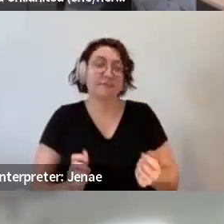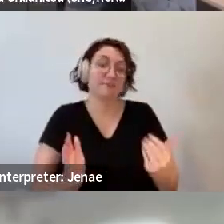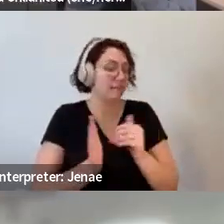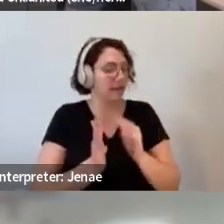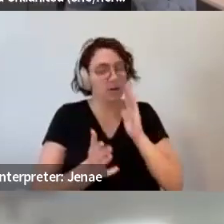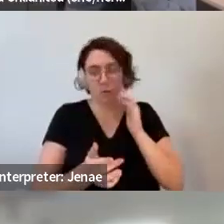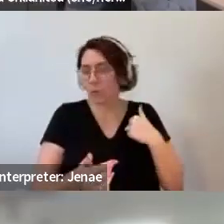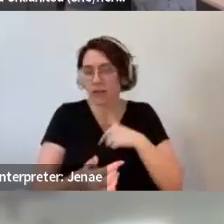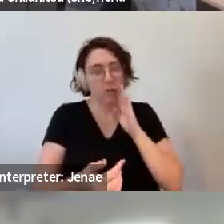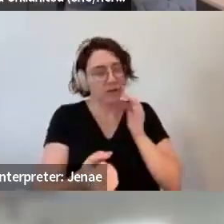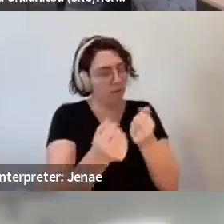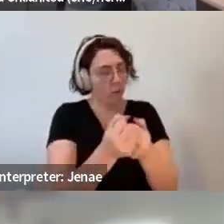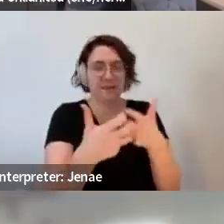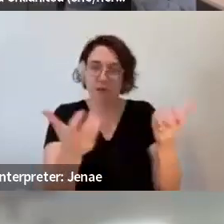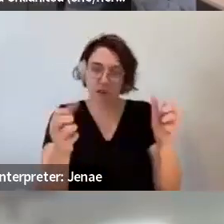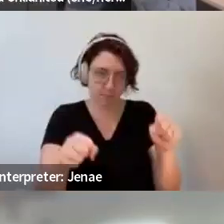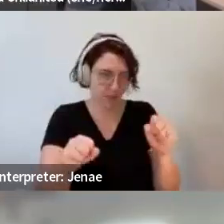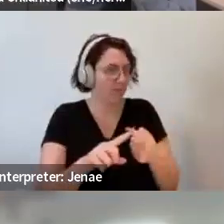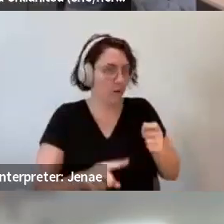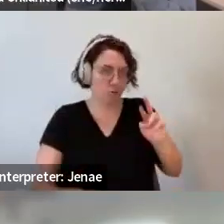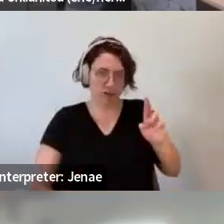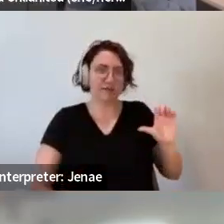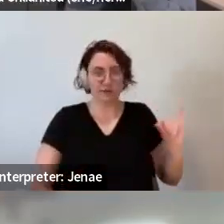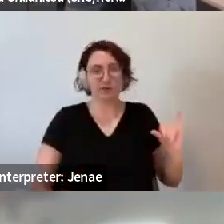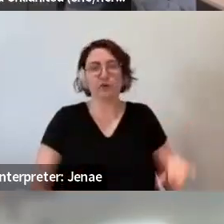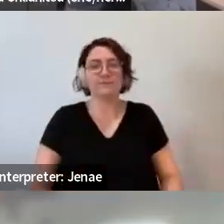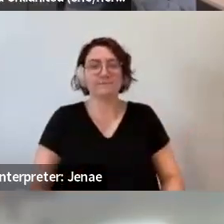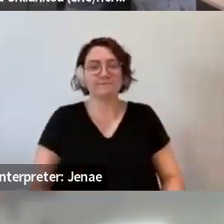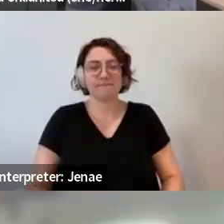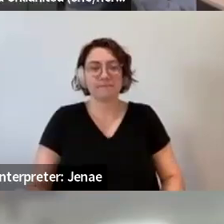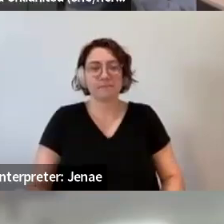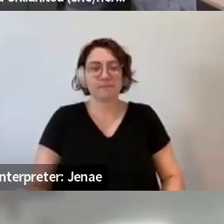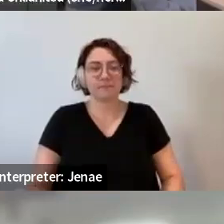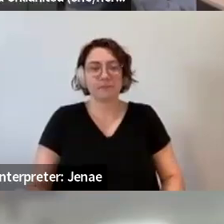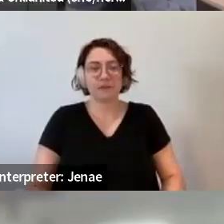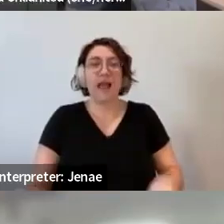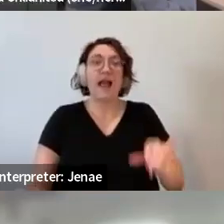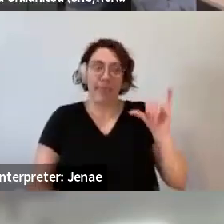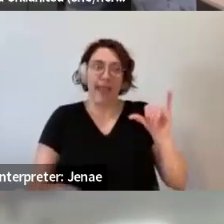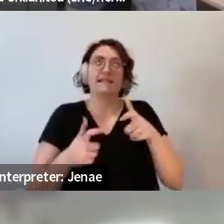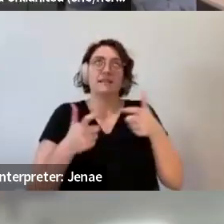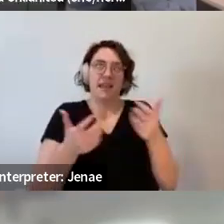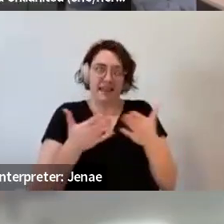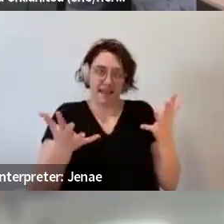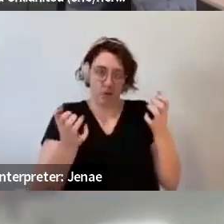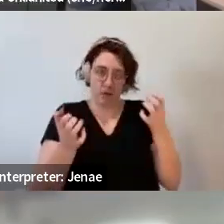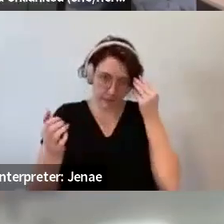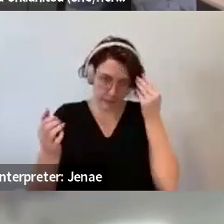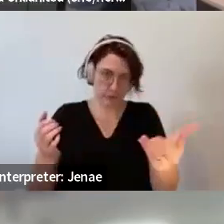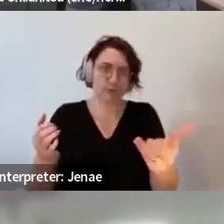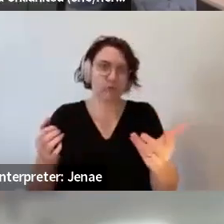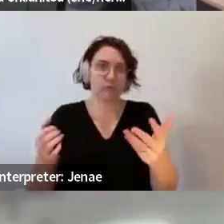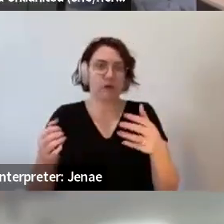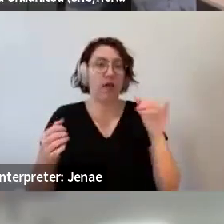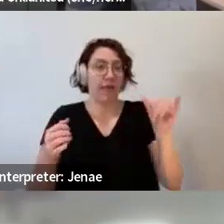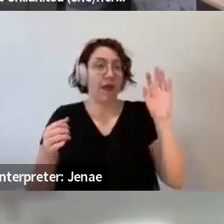you the best we can from the regional center side as well. That's the big thing that I wanted to make sure that folks got was that